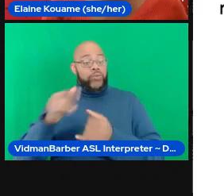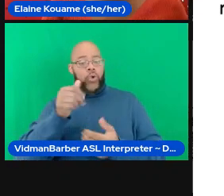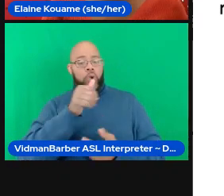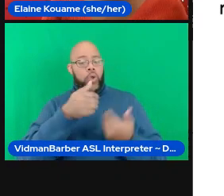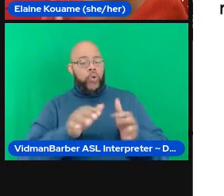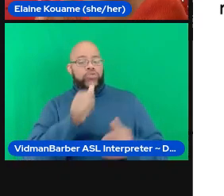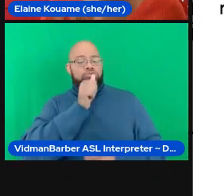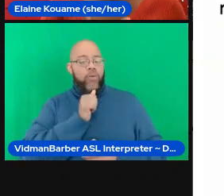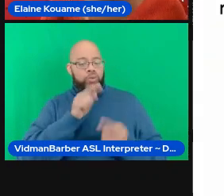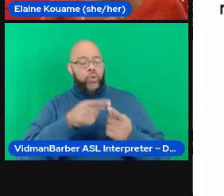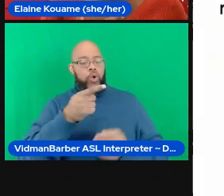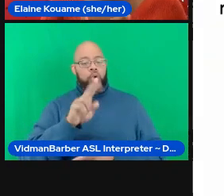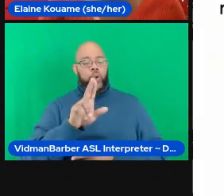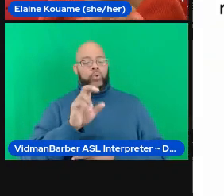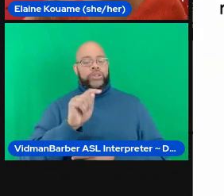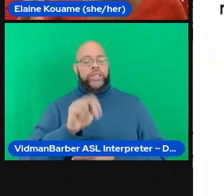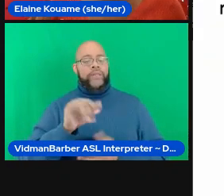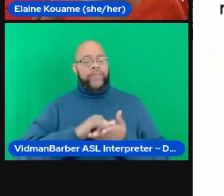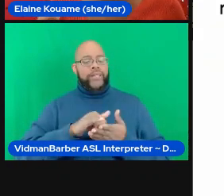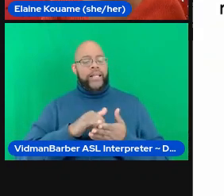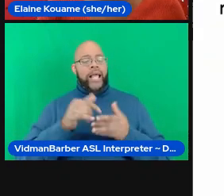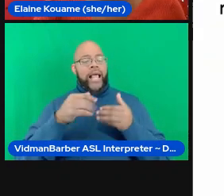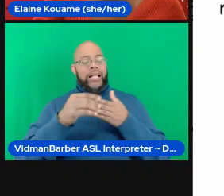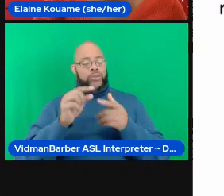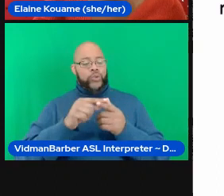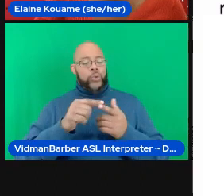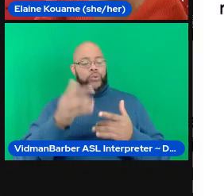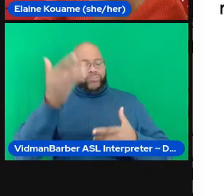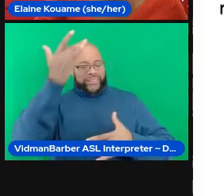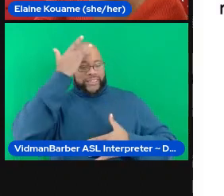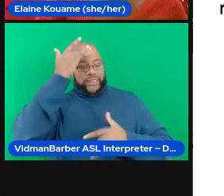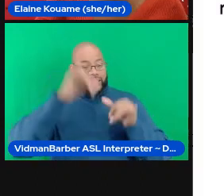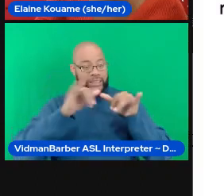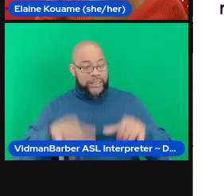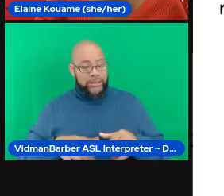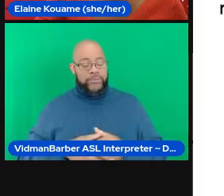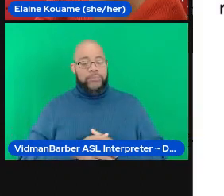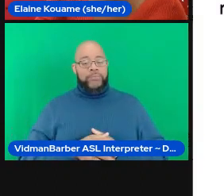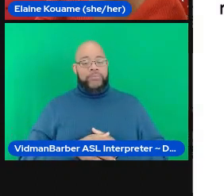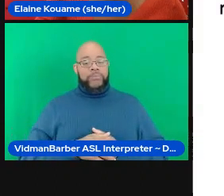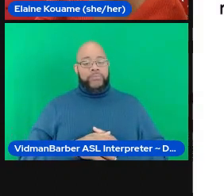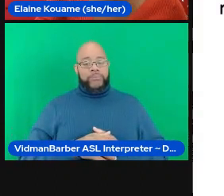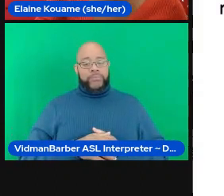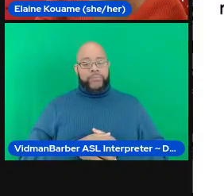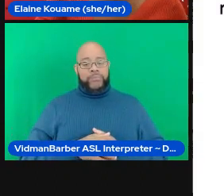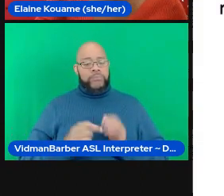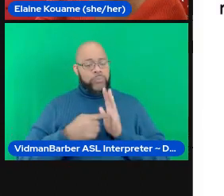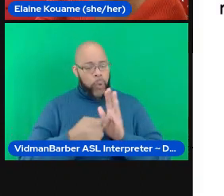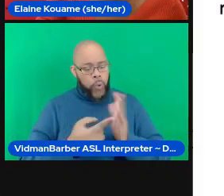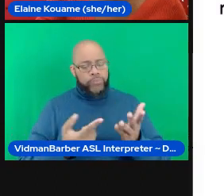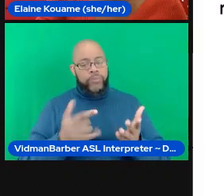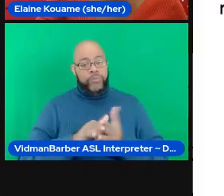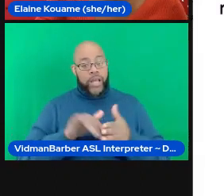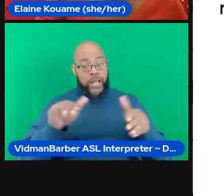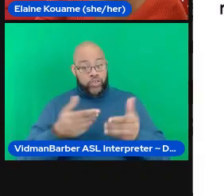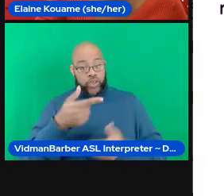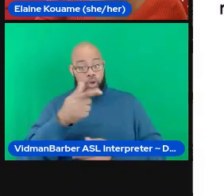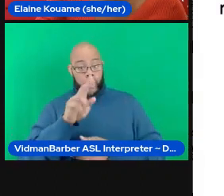to gluten, and which will lead to autoimmune-like symptoms. So how does this work? Upon ingestion of gluten, you